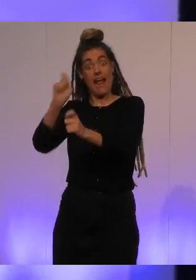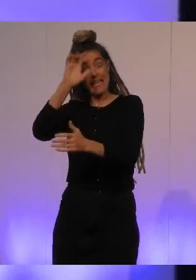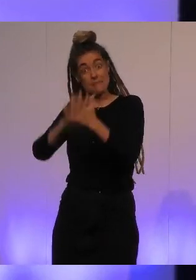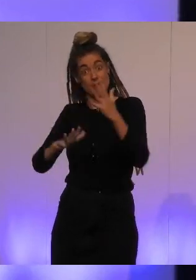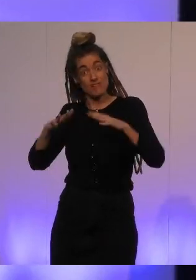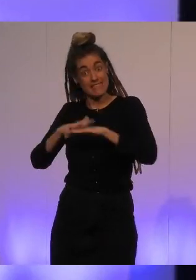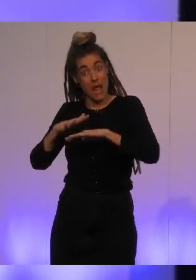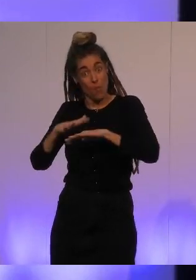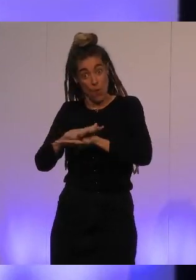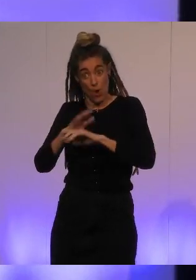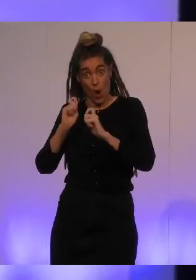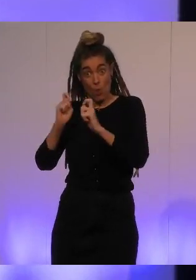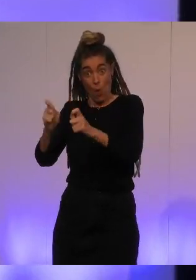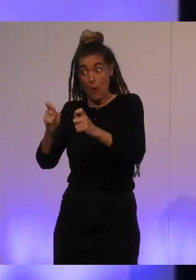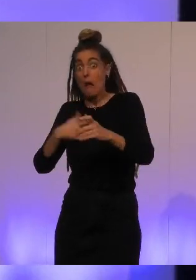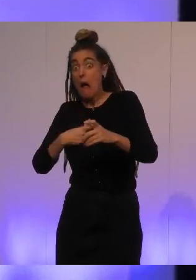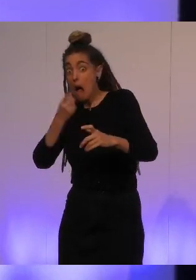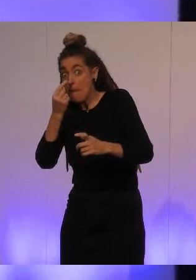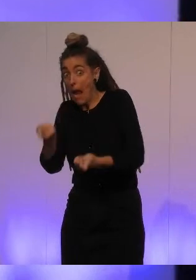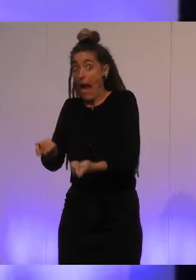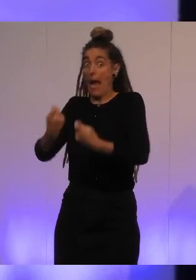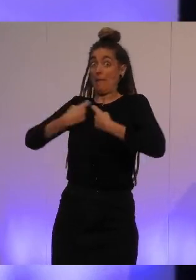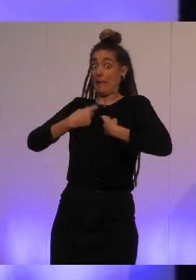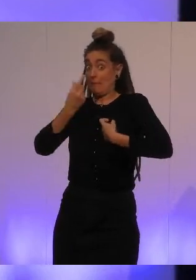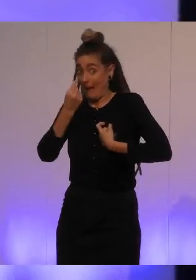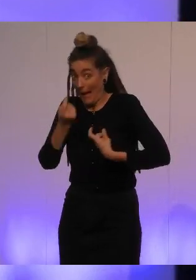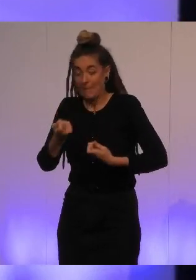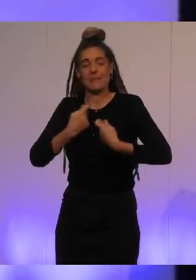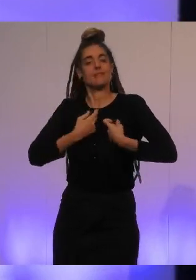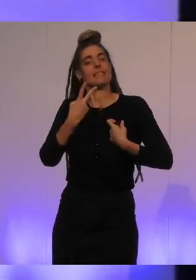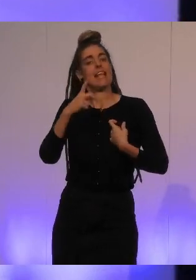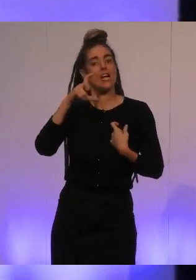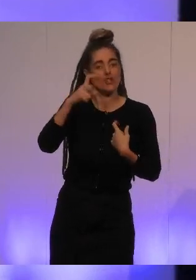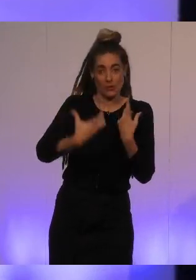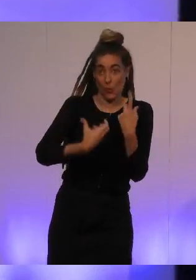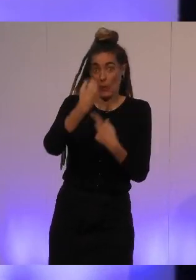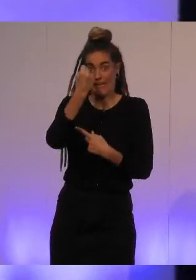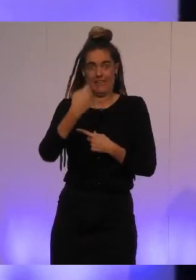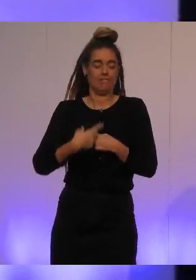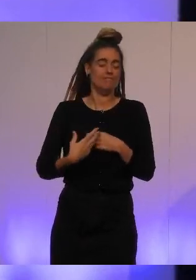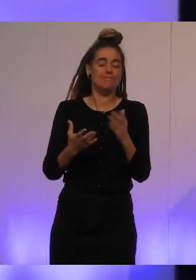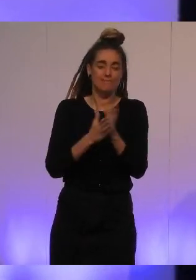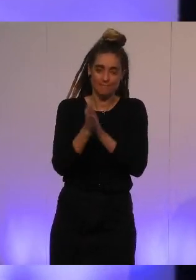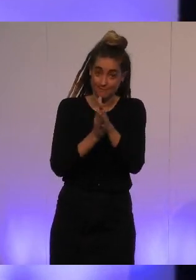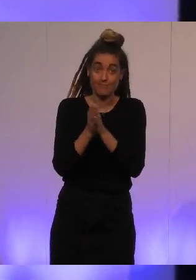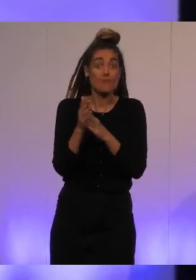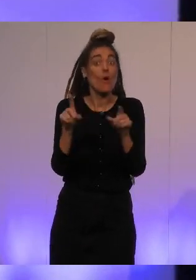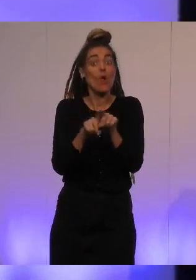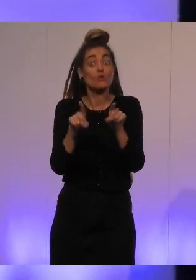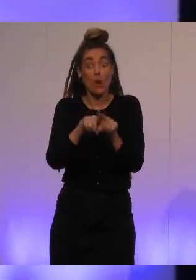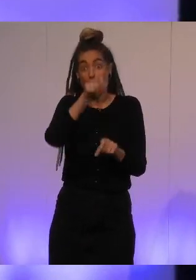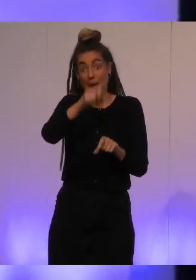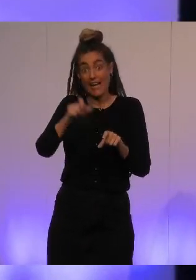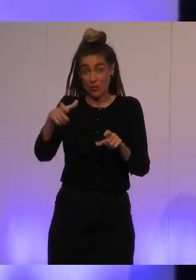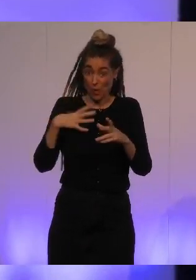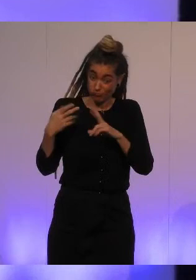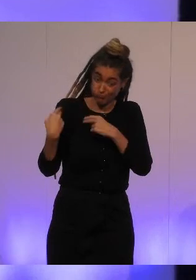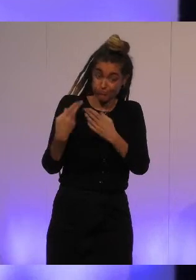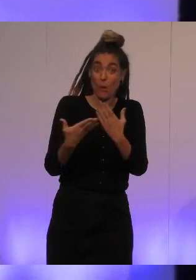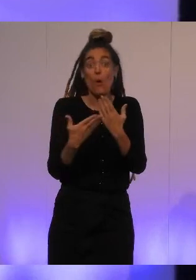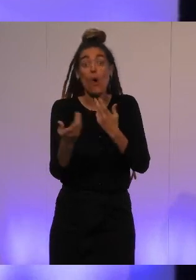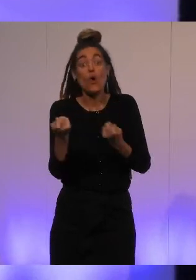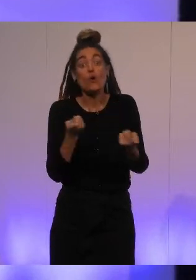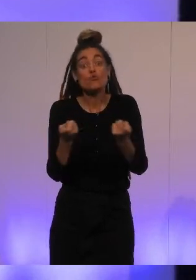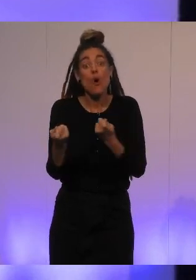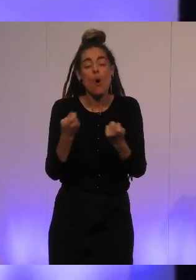chance of winning it for the 2nd year running. And a fantastic innovation to give patients more control over their outpatient